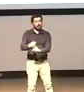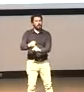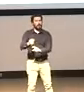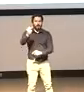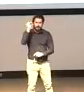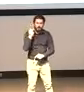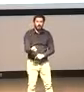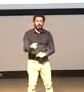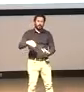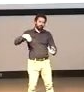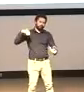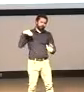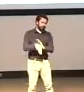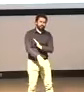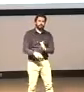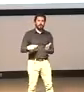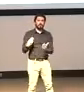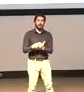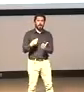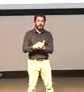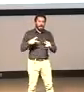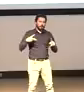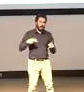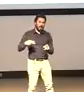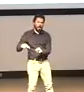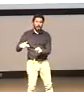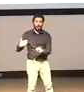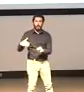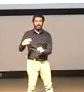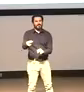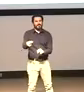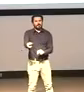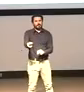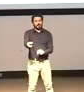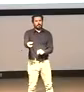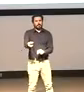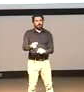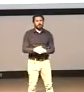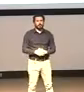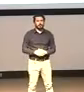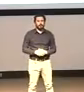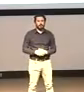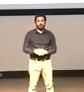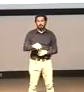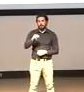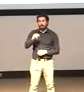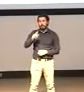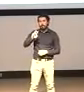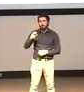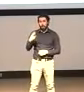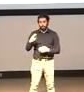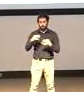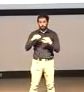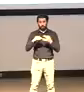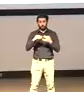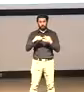immediate, devastating losses and had to cut expenses immediately. Beginning in mid-March, we lost money every